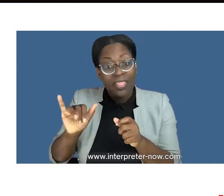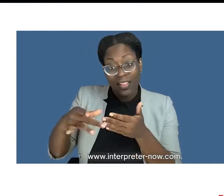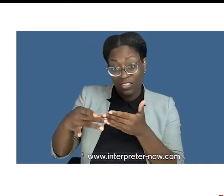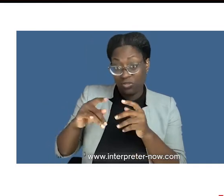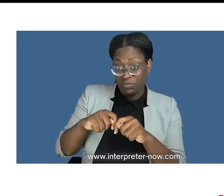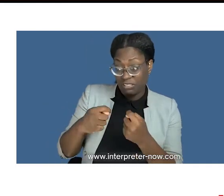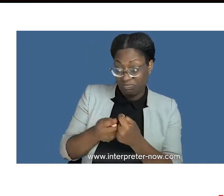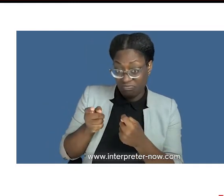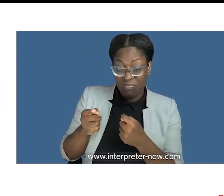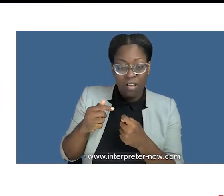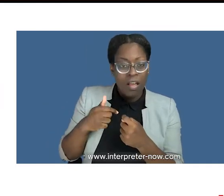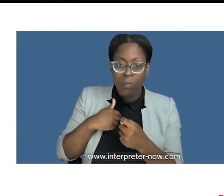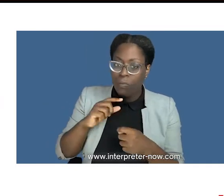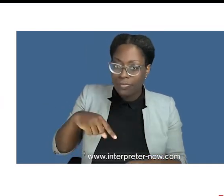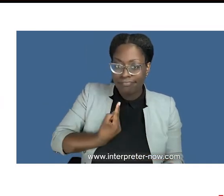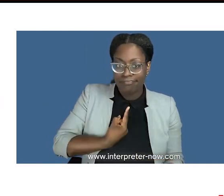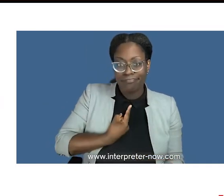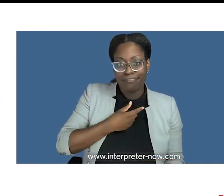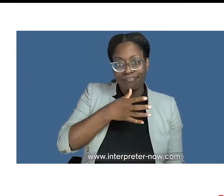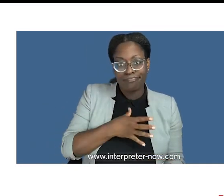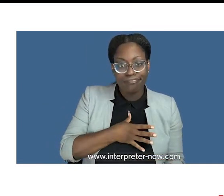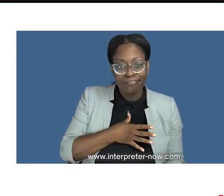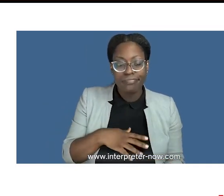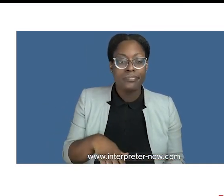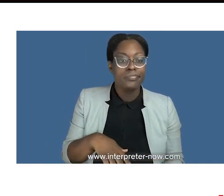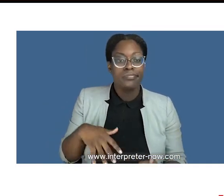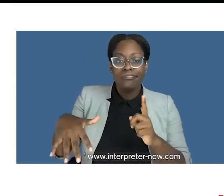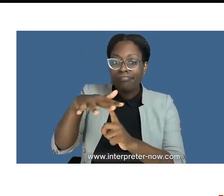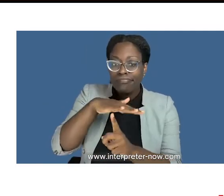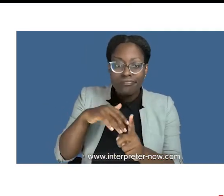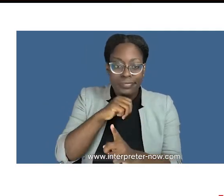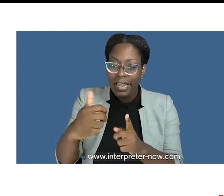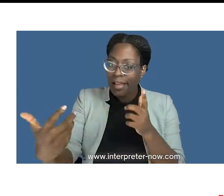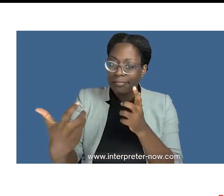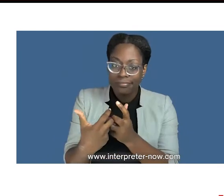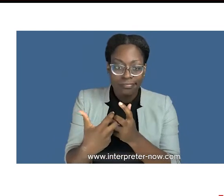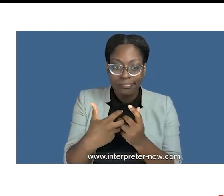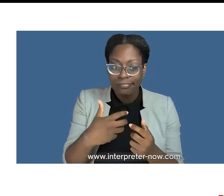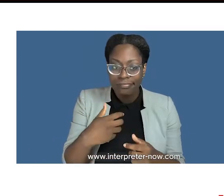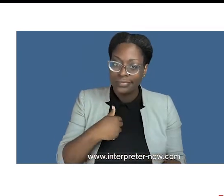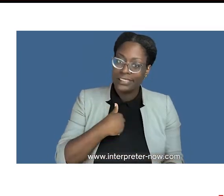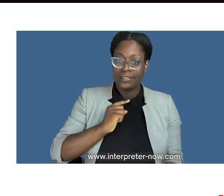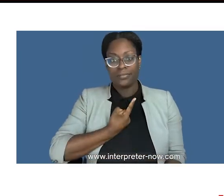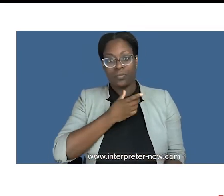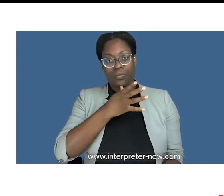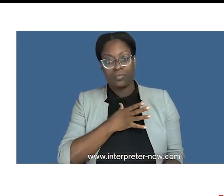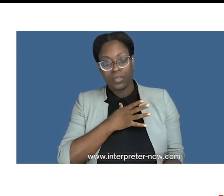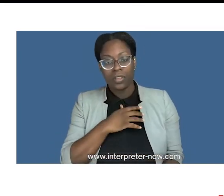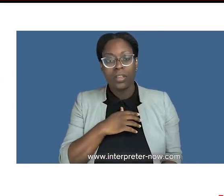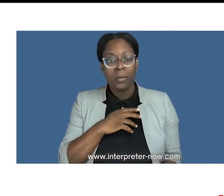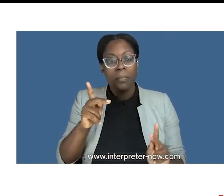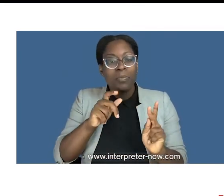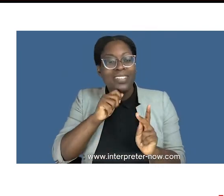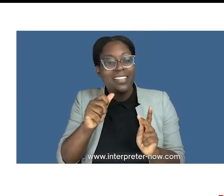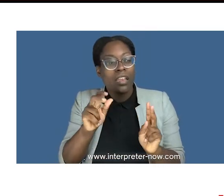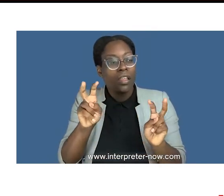It was a culture that just wasn't creative for me, and people didn't make space for me in that culture. So I was